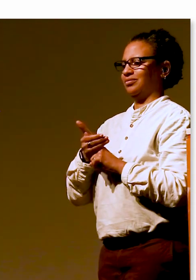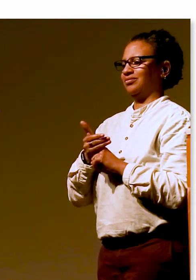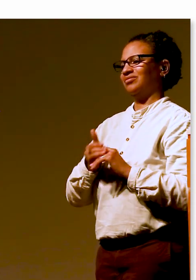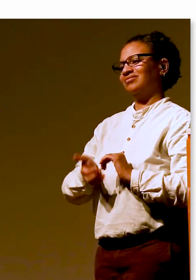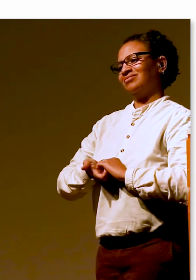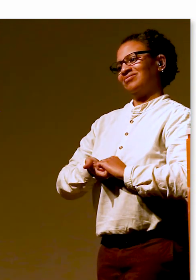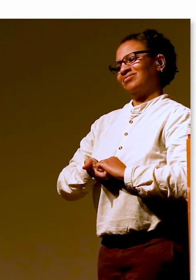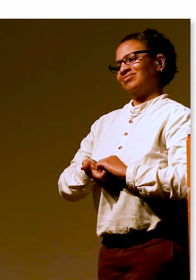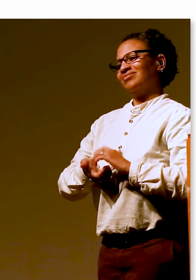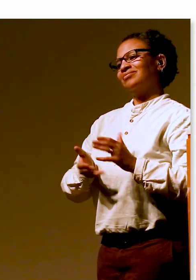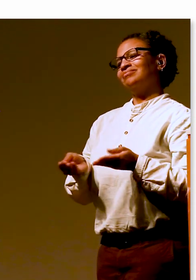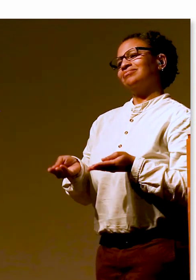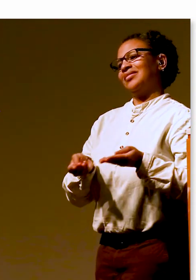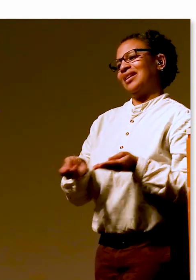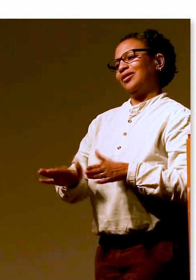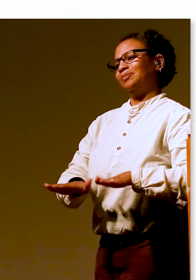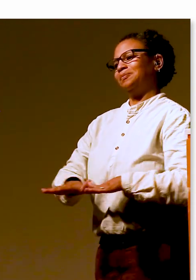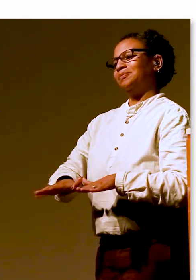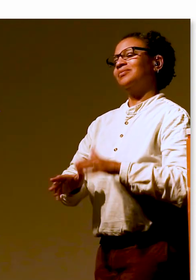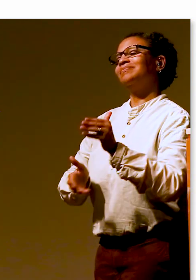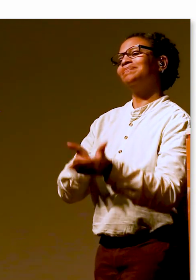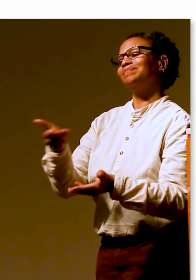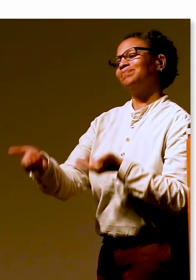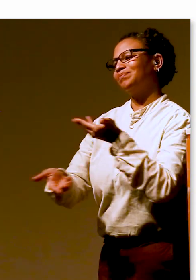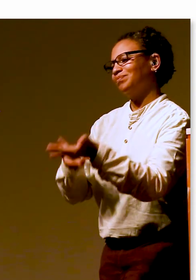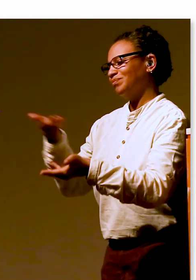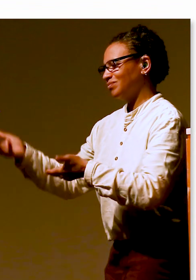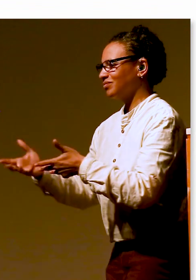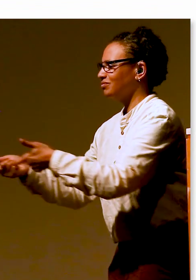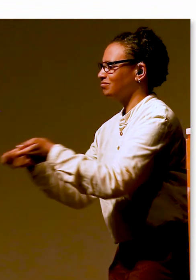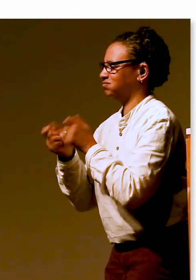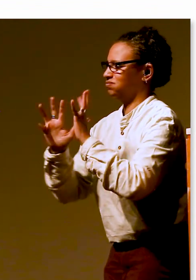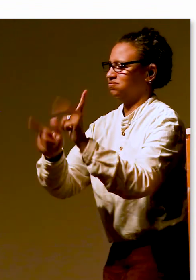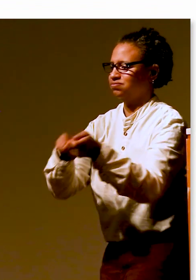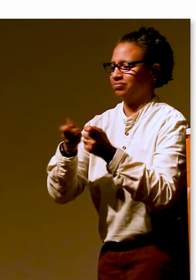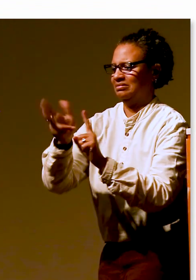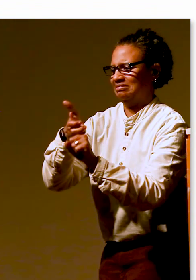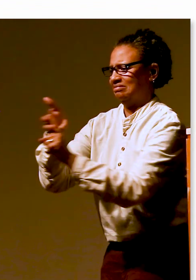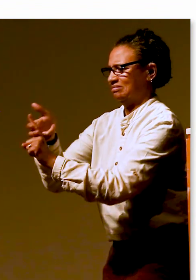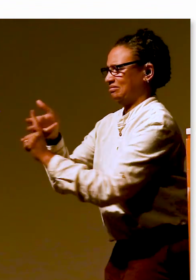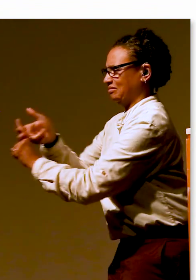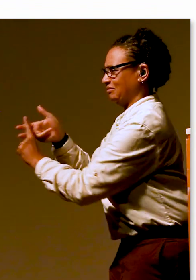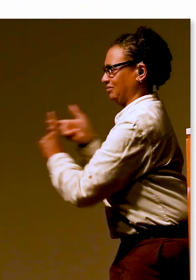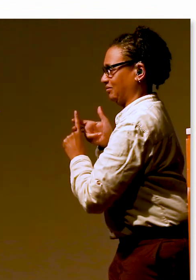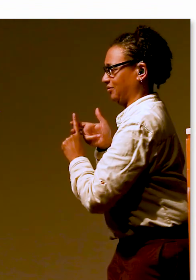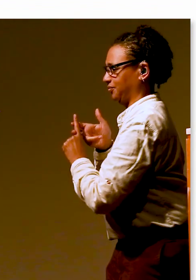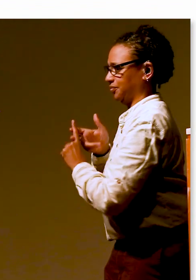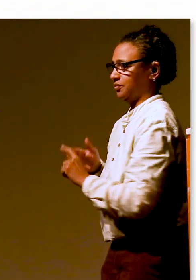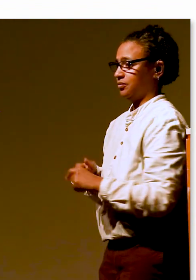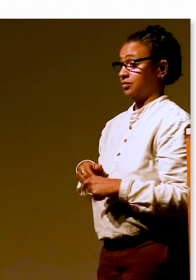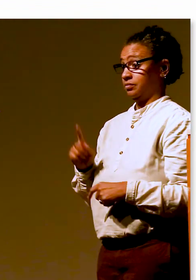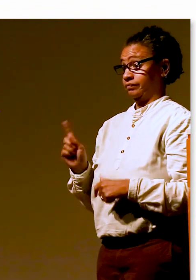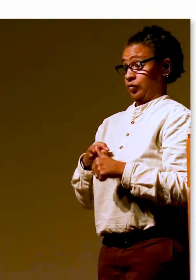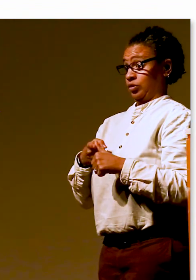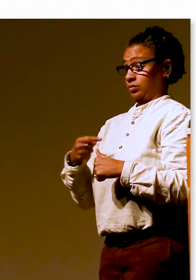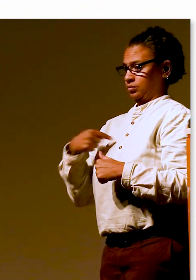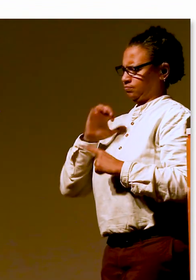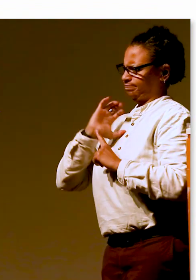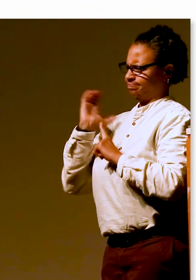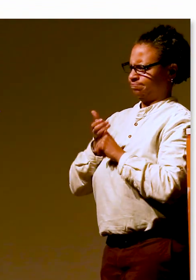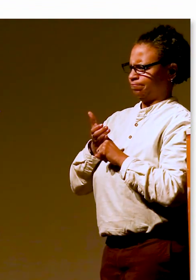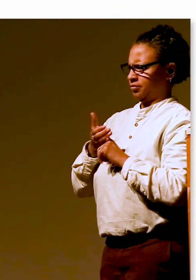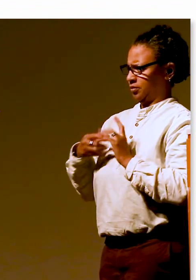could bring more people in, right? Like, there was a responsibility on me that I was first self-imposed and now is real, to make sure